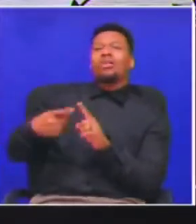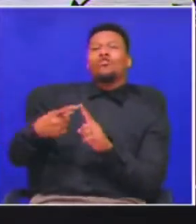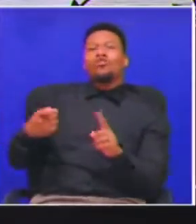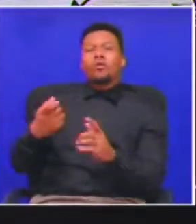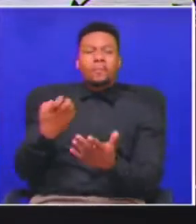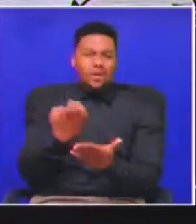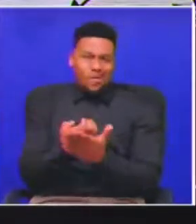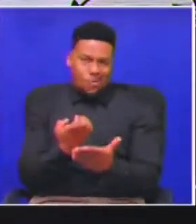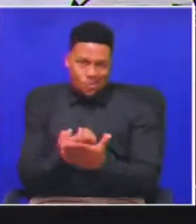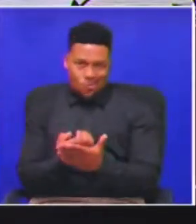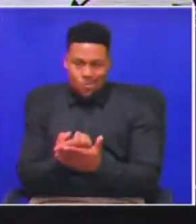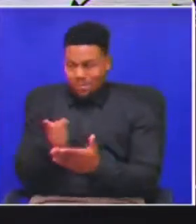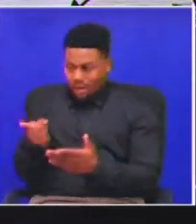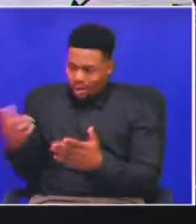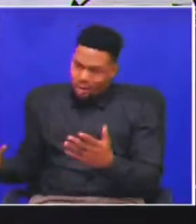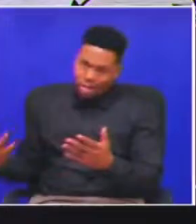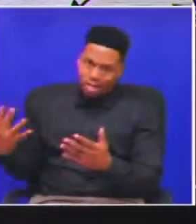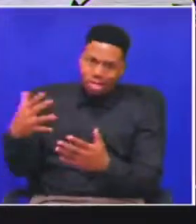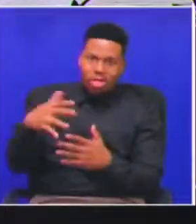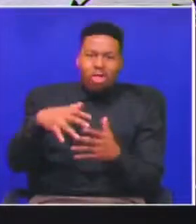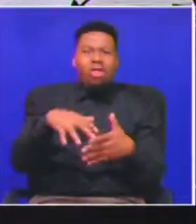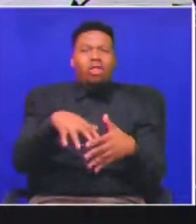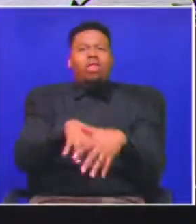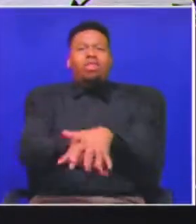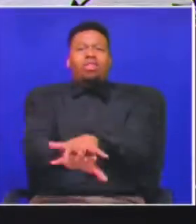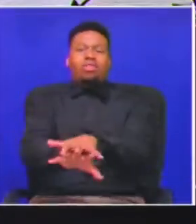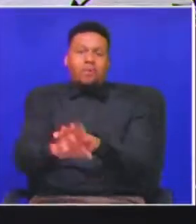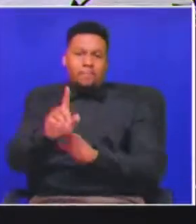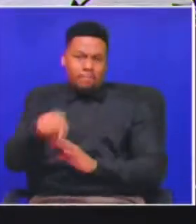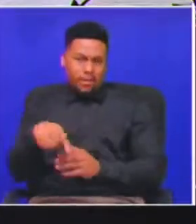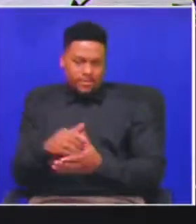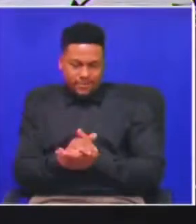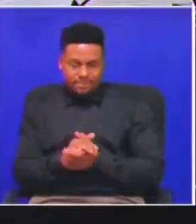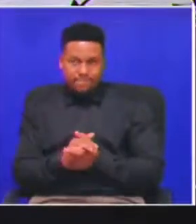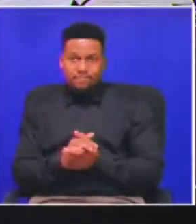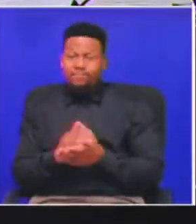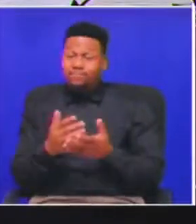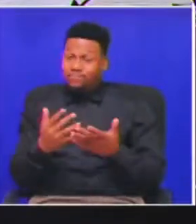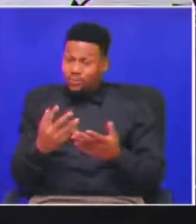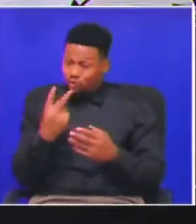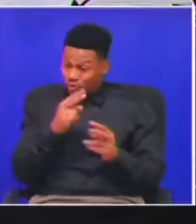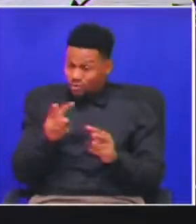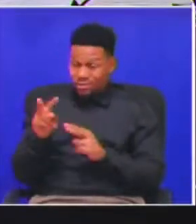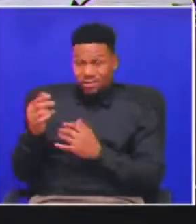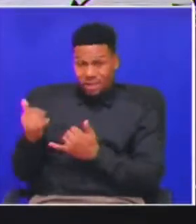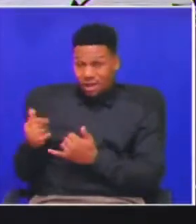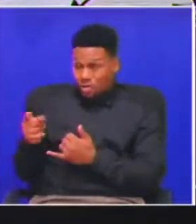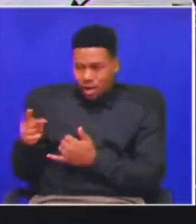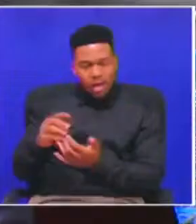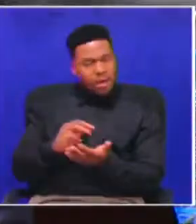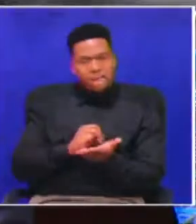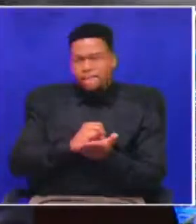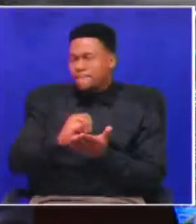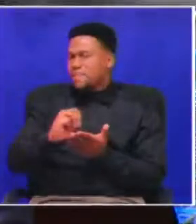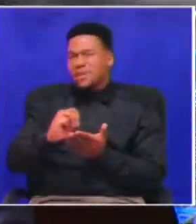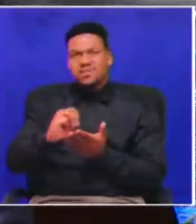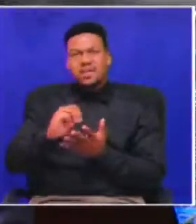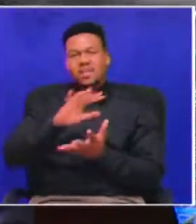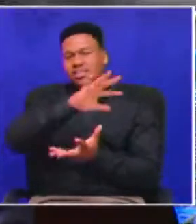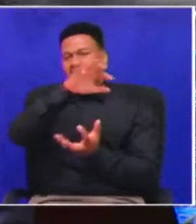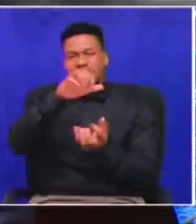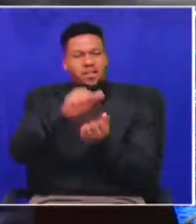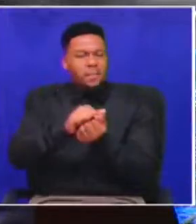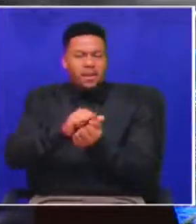your economy. And Honorable Smith, that for me is the overriding message. Overriding message